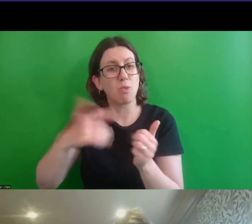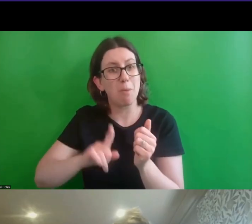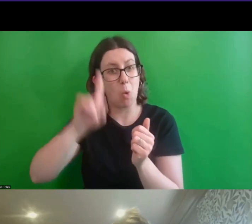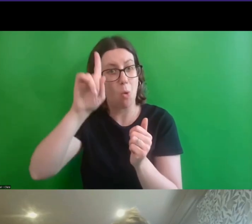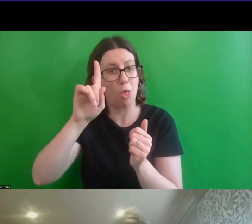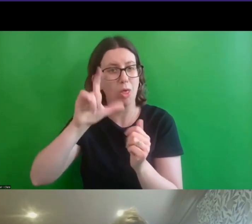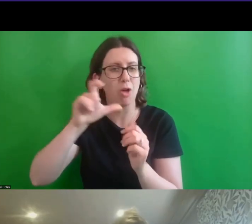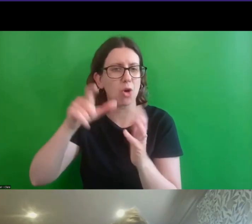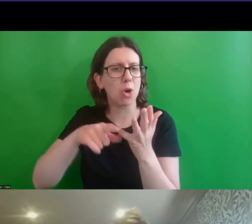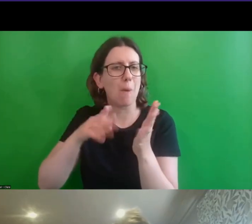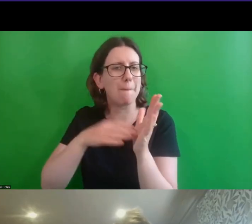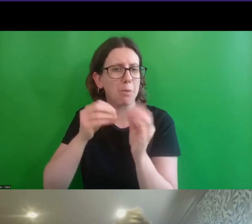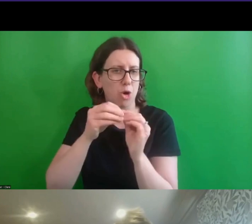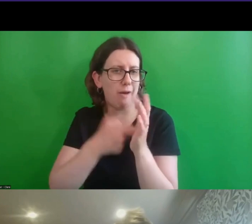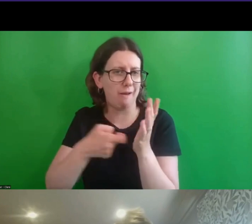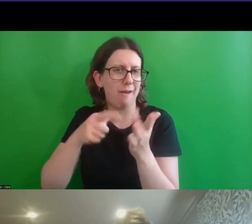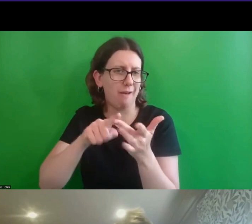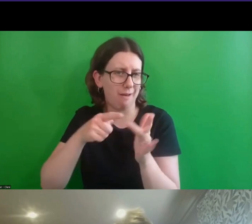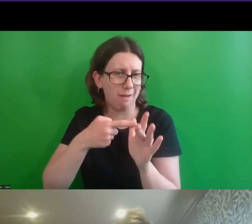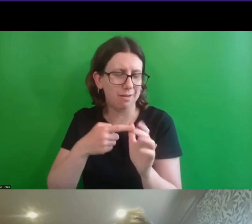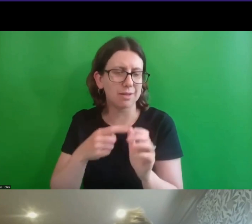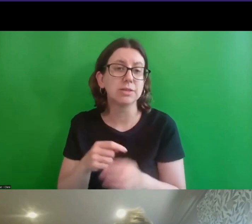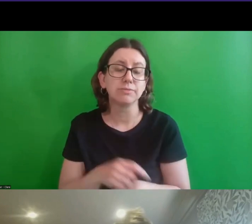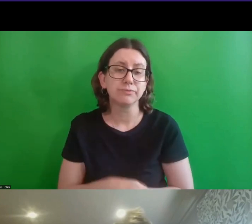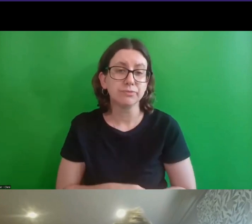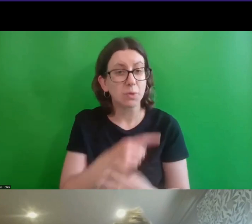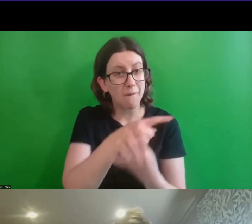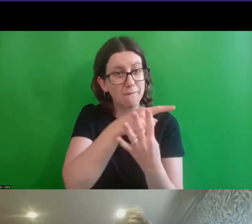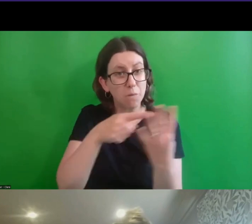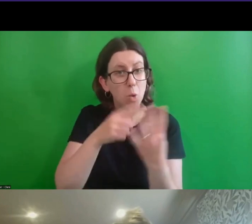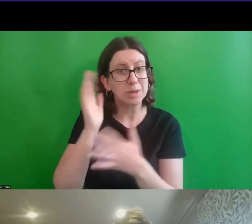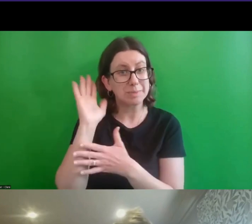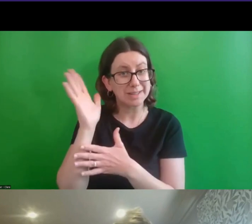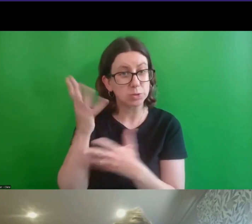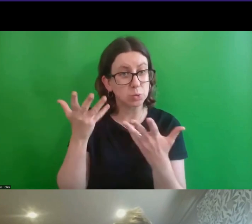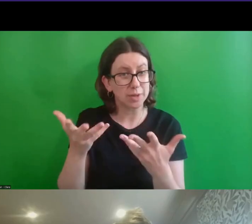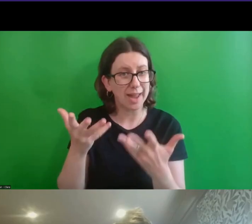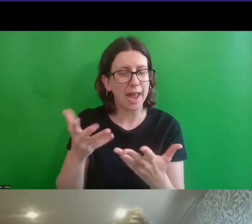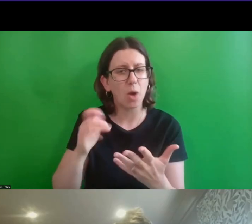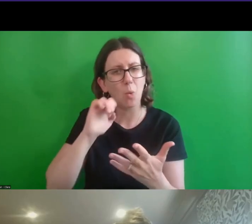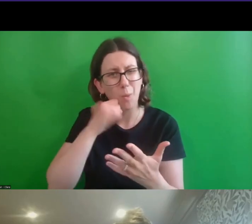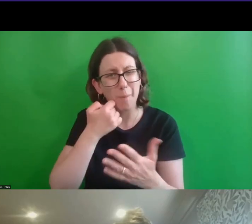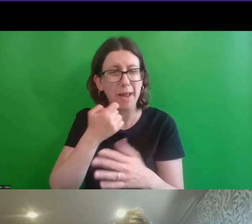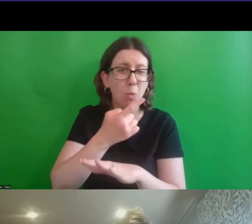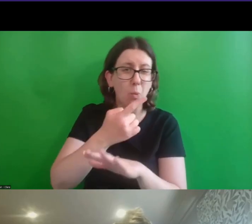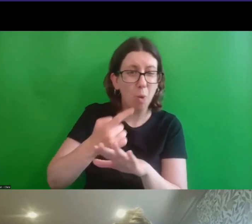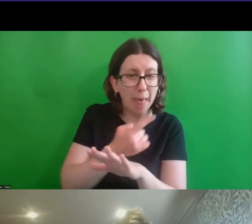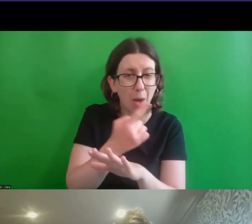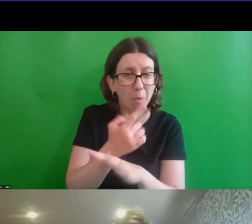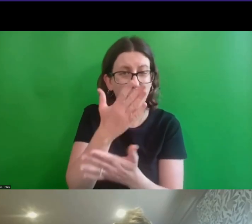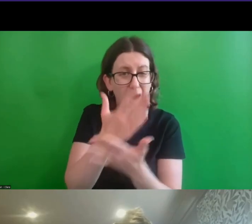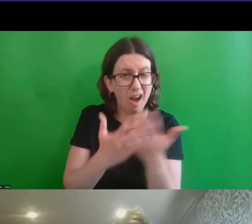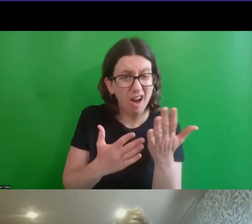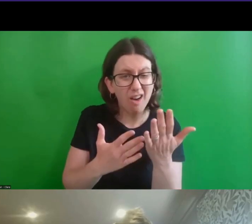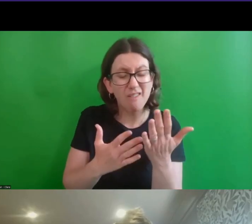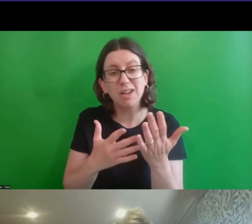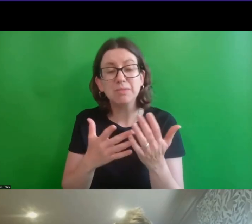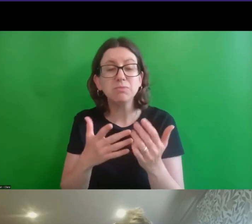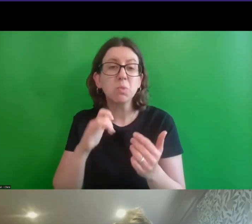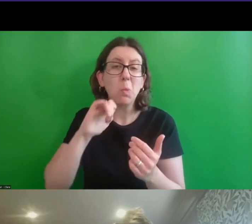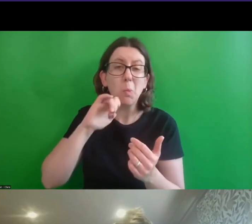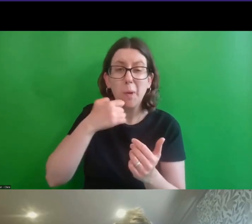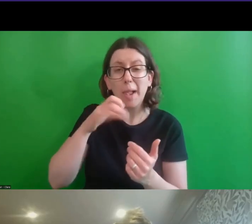today. The session will run for an hour and a half. We'll probably have about half an hour,